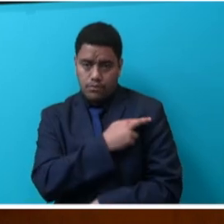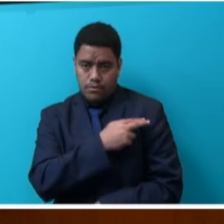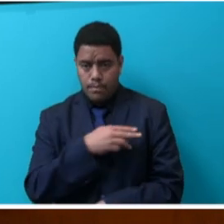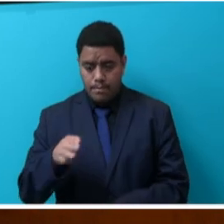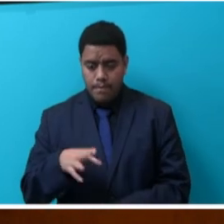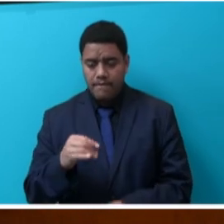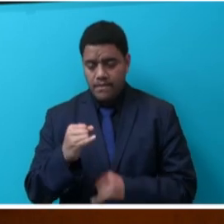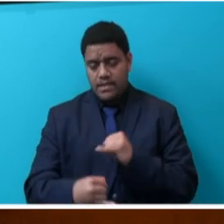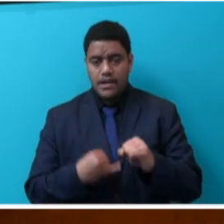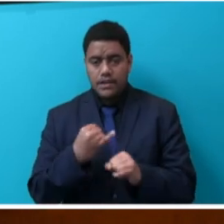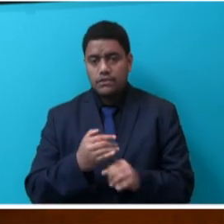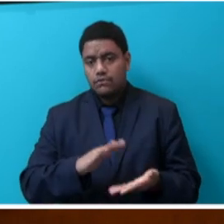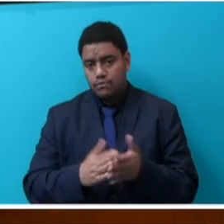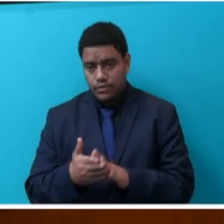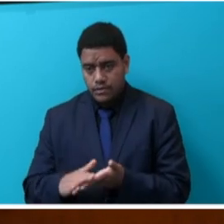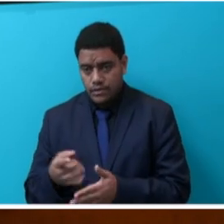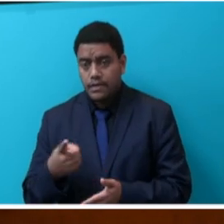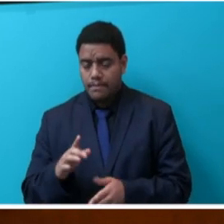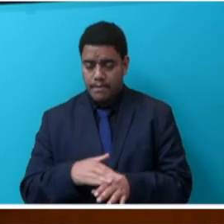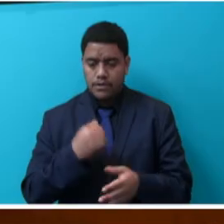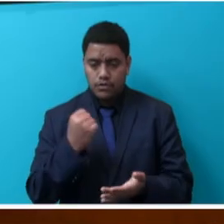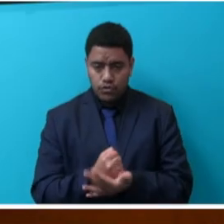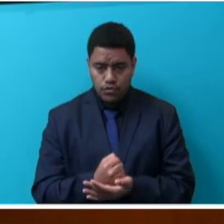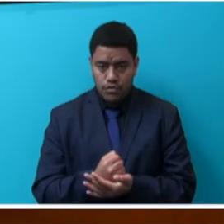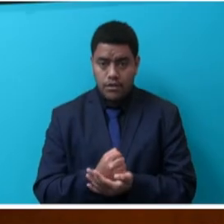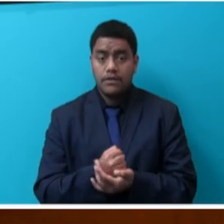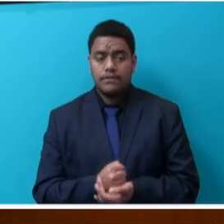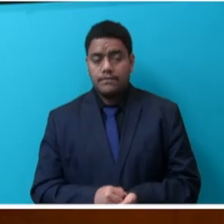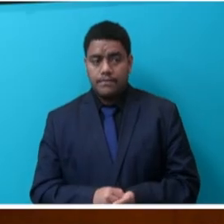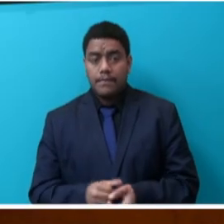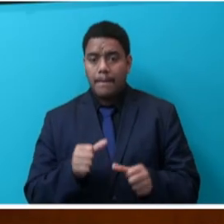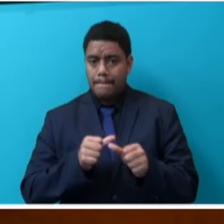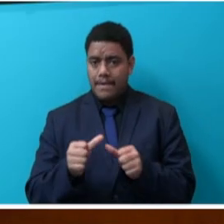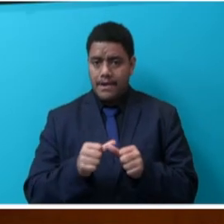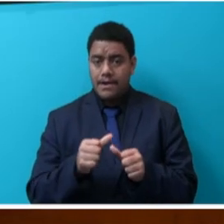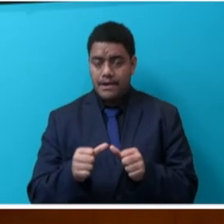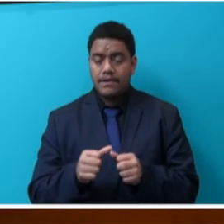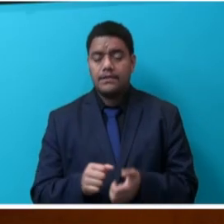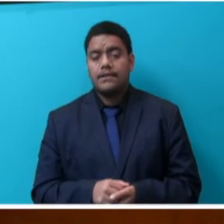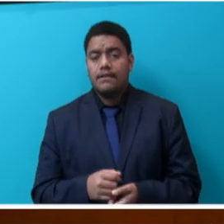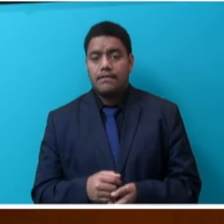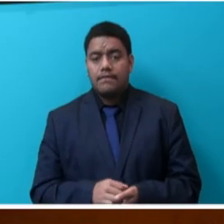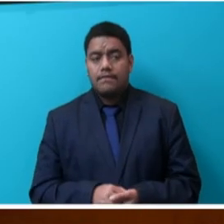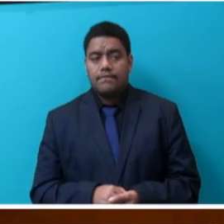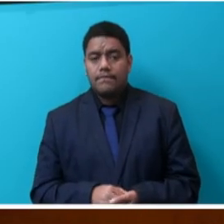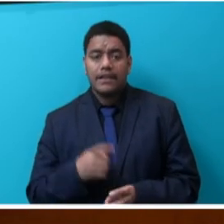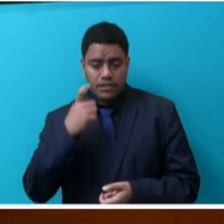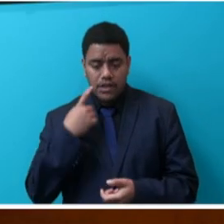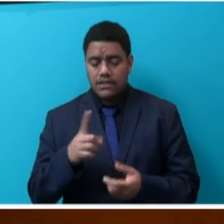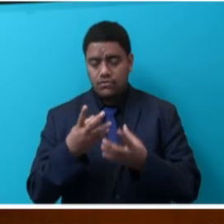international community, ensuring that our citizens and businesses are better protected from the harms of